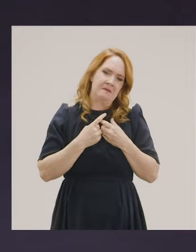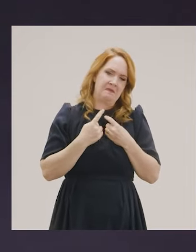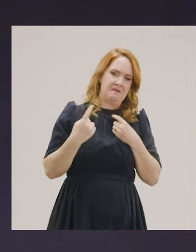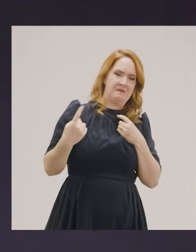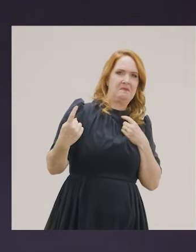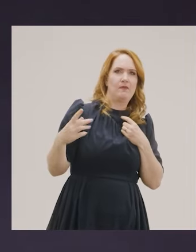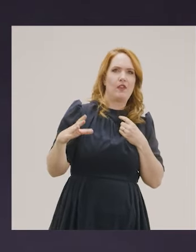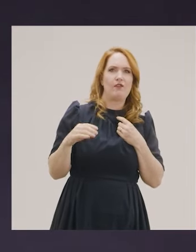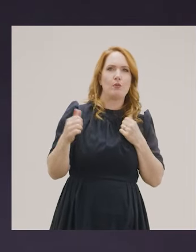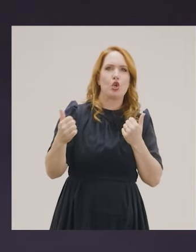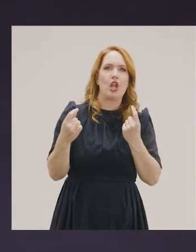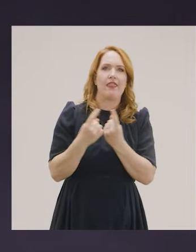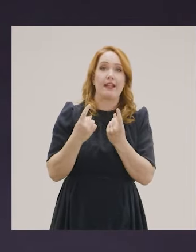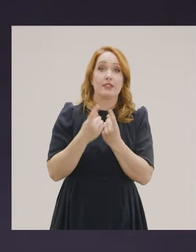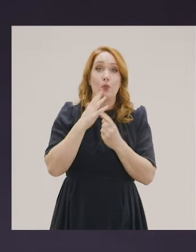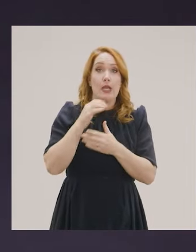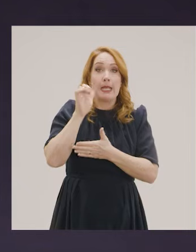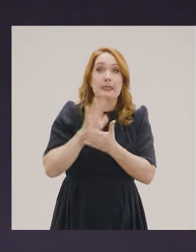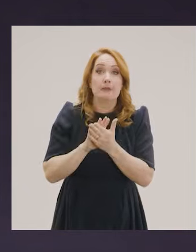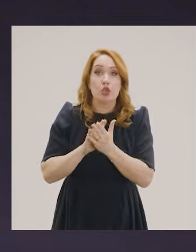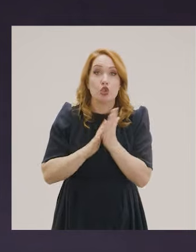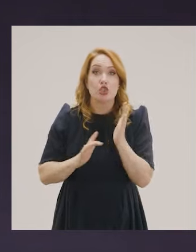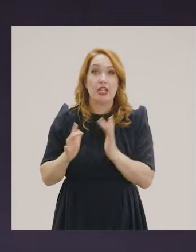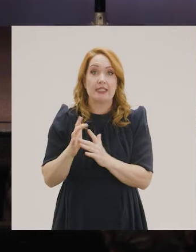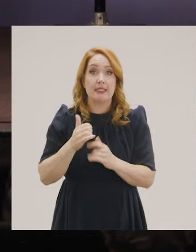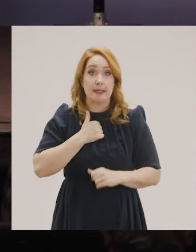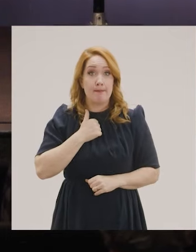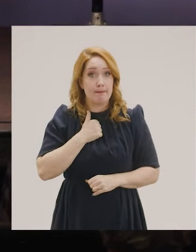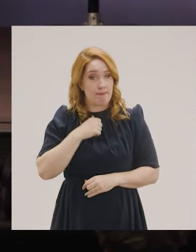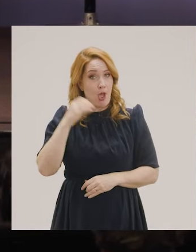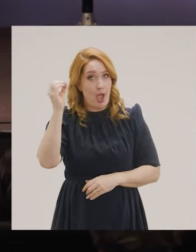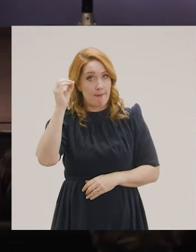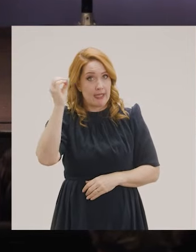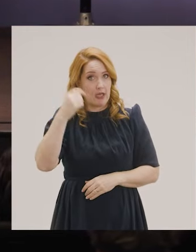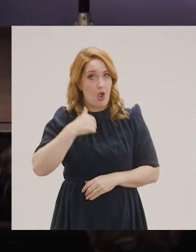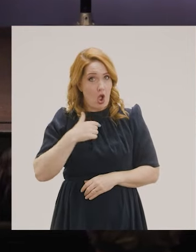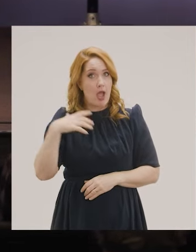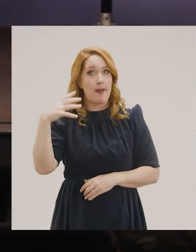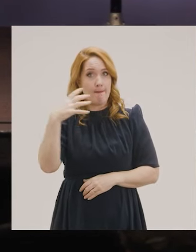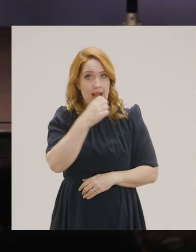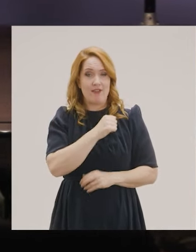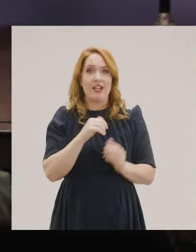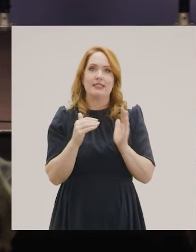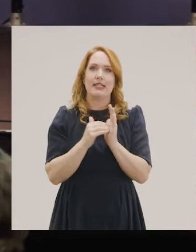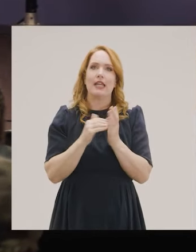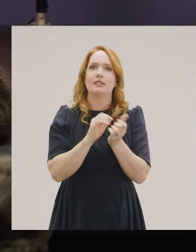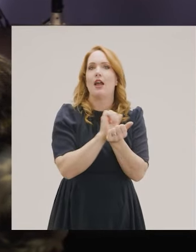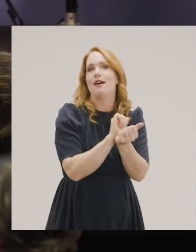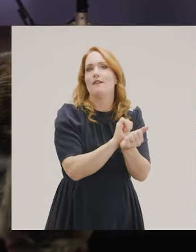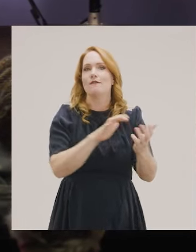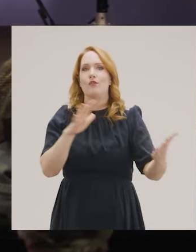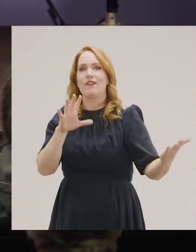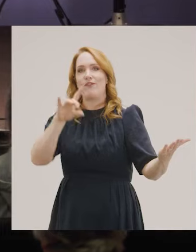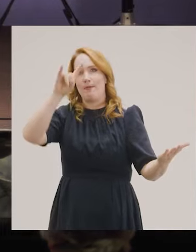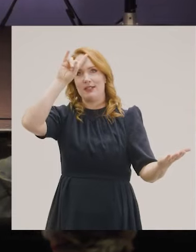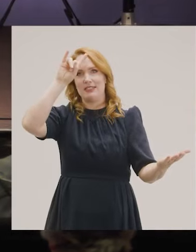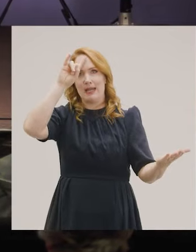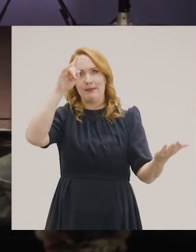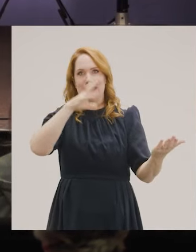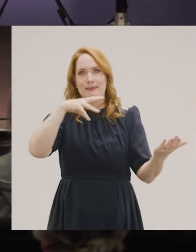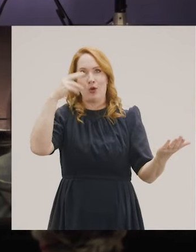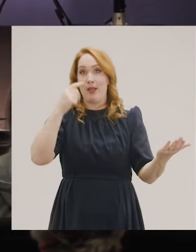and kept him away from anything that was good. And when he encountered Jesus, my opinion is that he was set free from